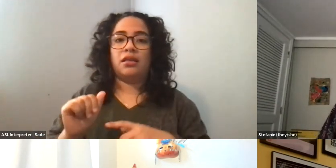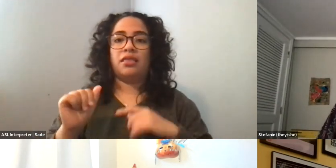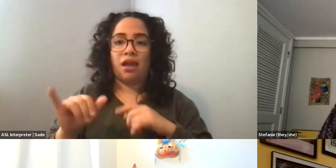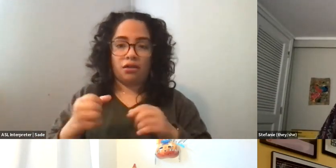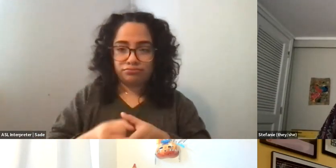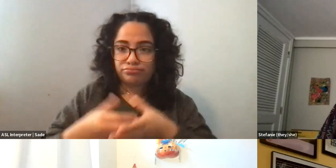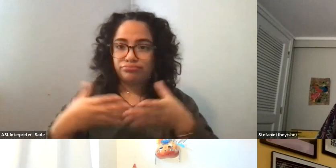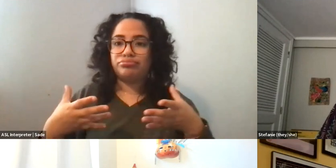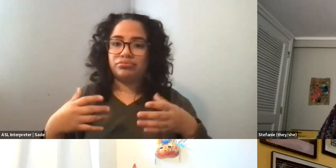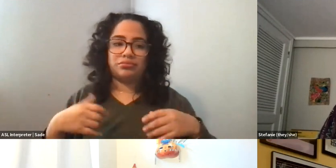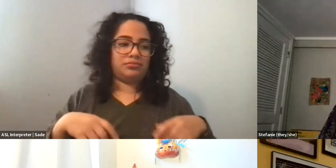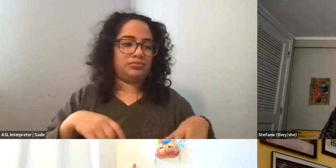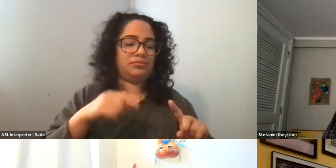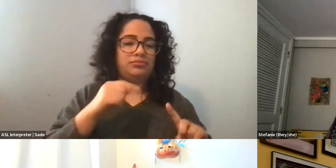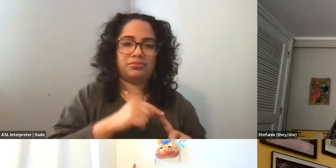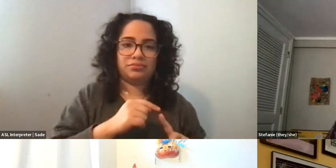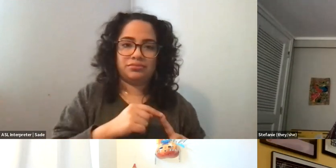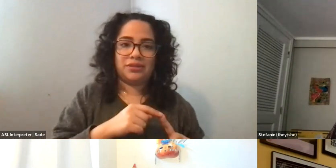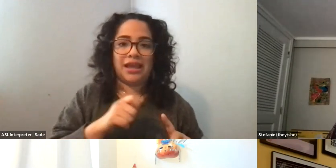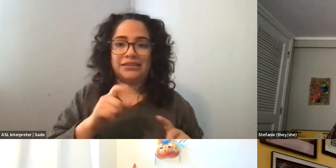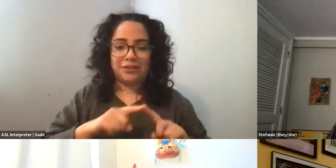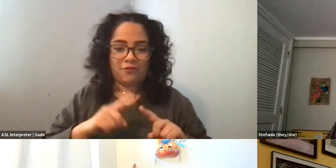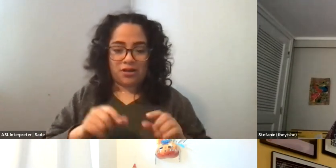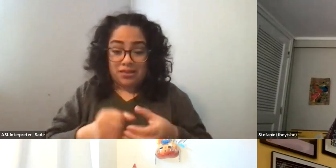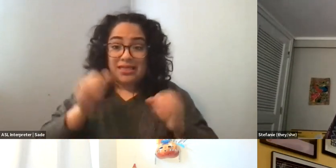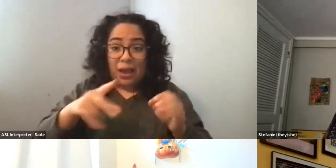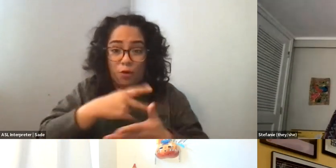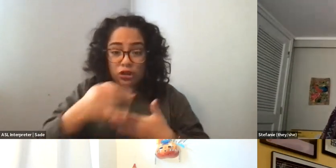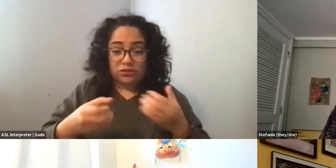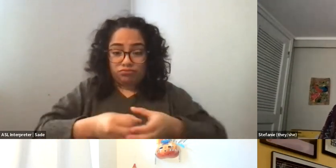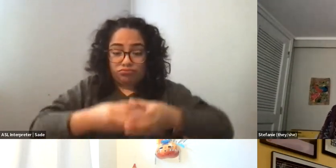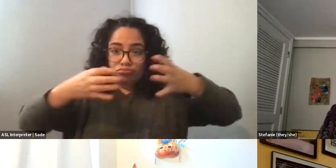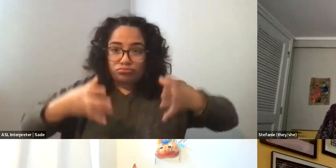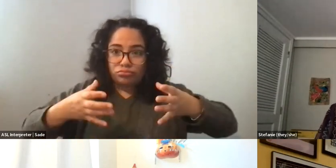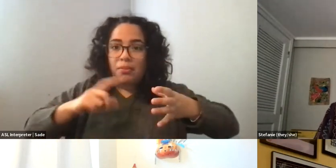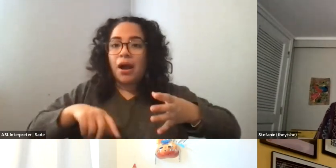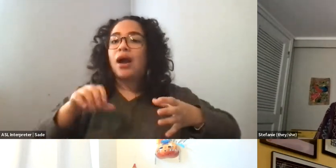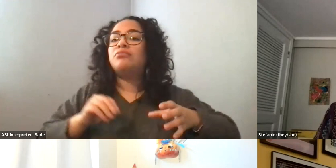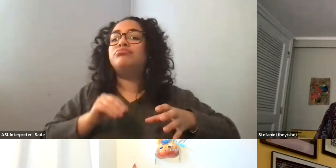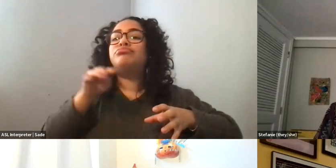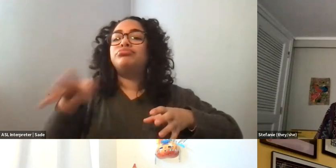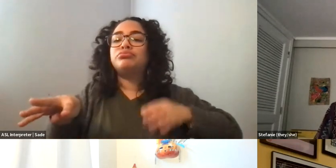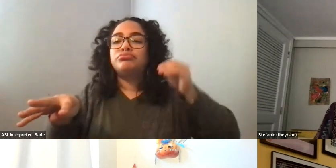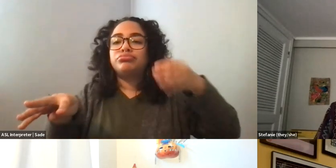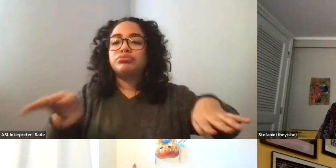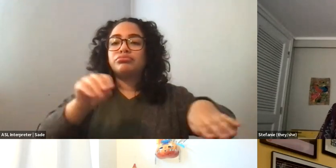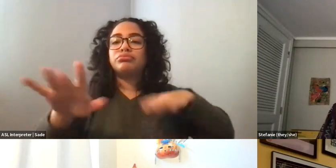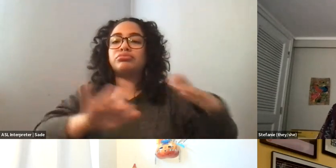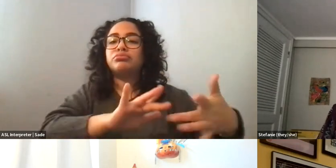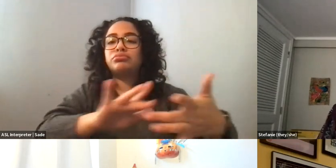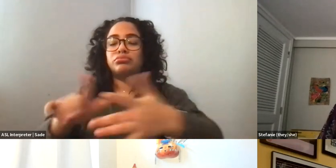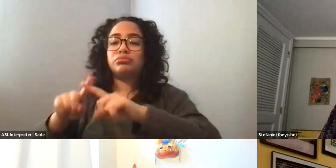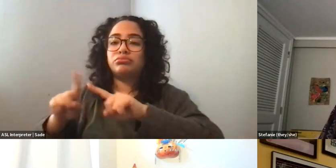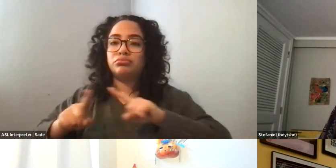Fireweed Collective grew out of the Icarus Project. There's people doing all kinds of things that came from this